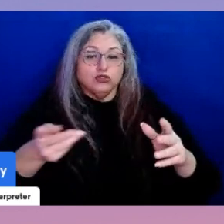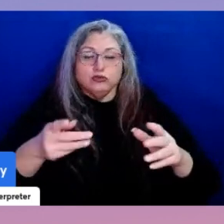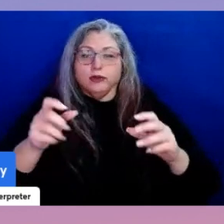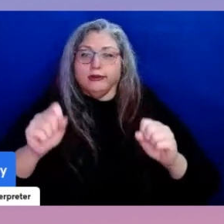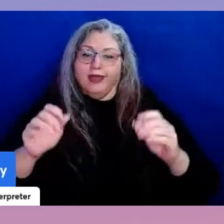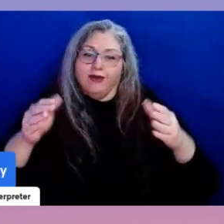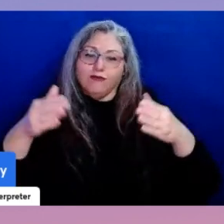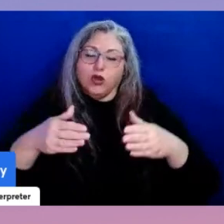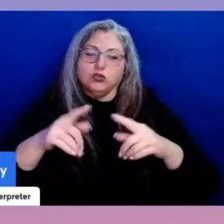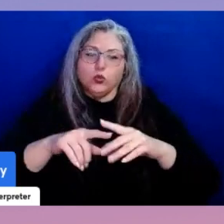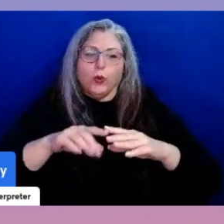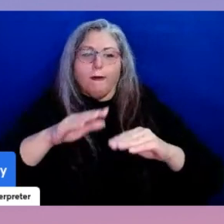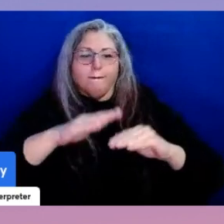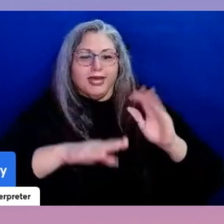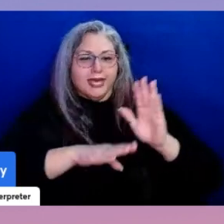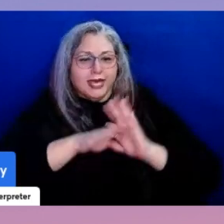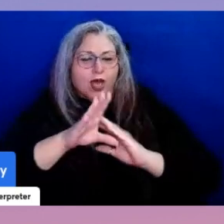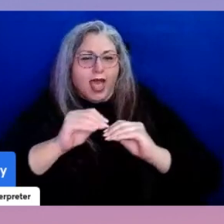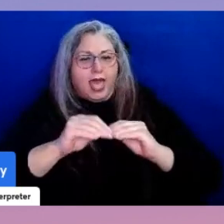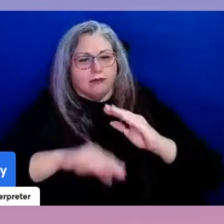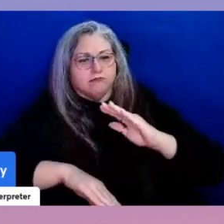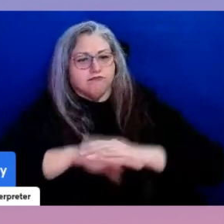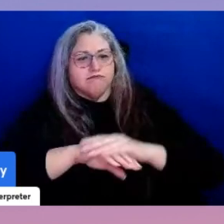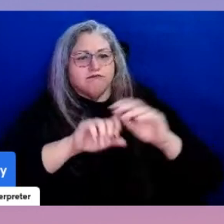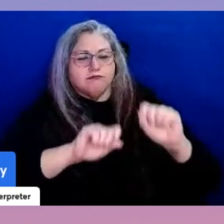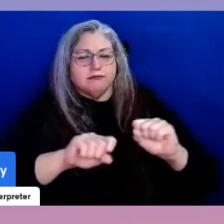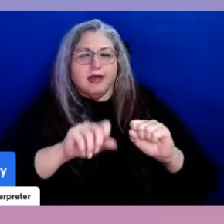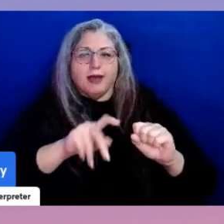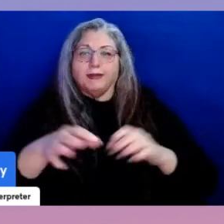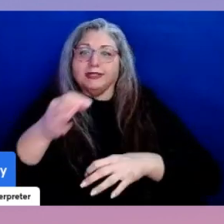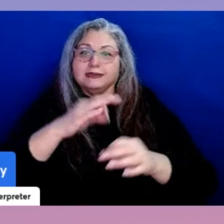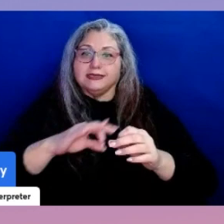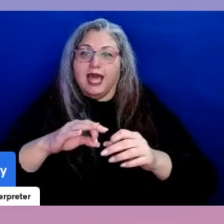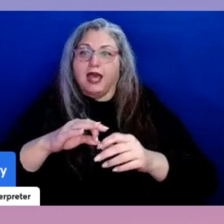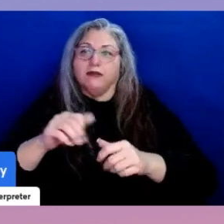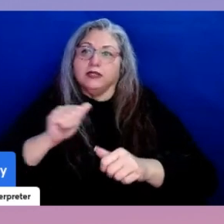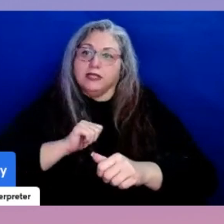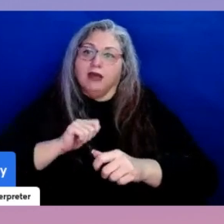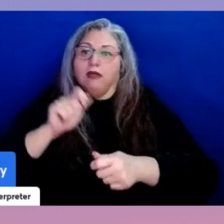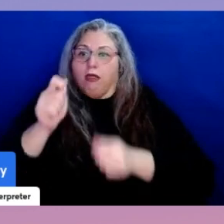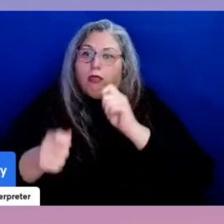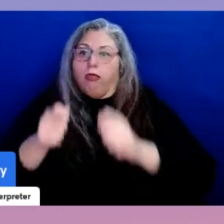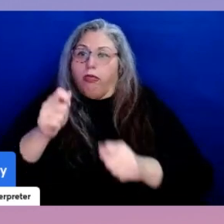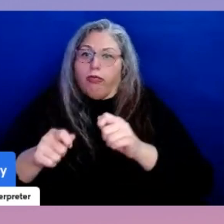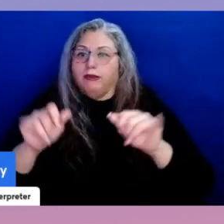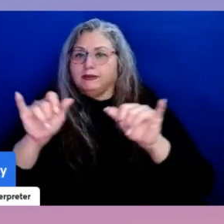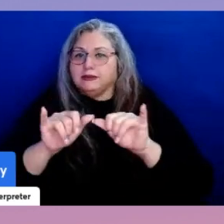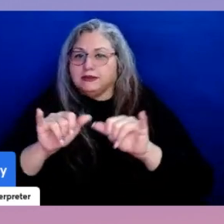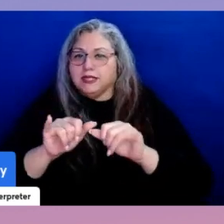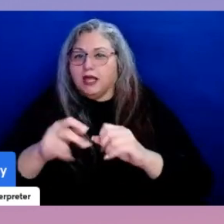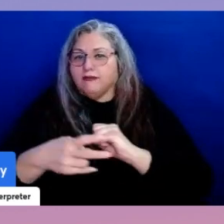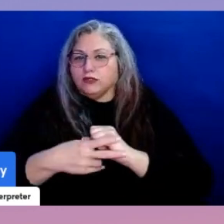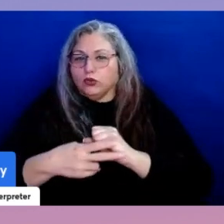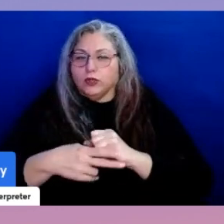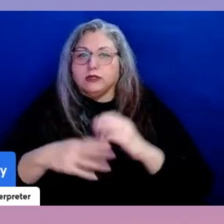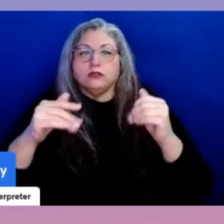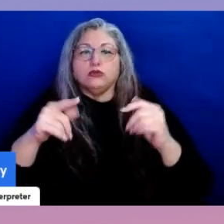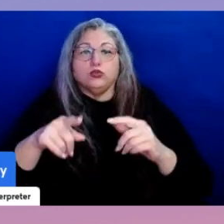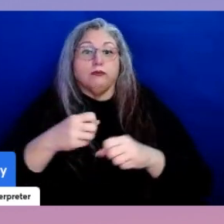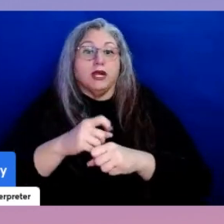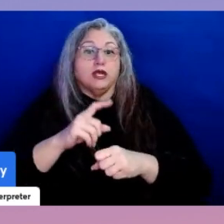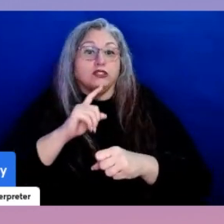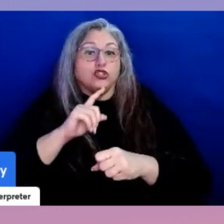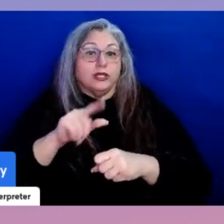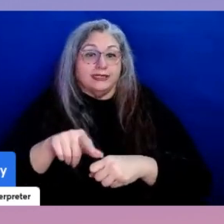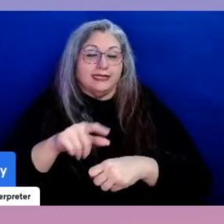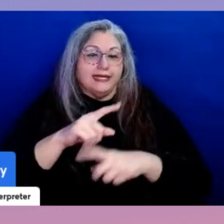and optimizing applications rather than manually adjusting storage sizes. You can ensure your data is encrypted both at